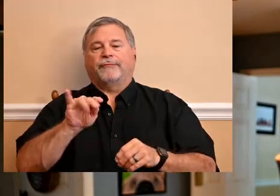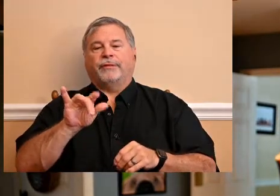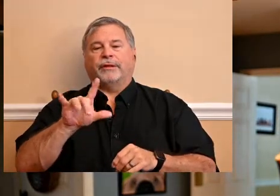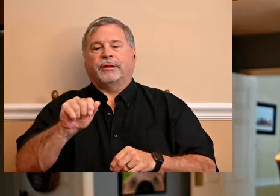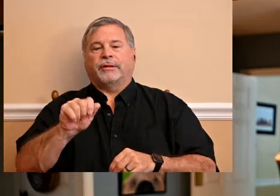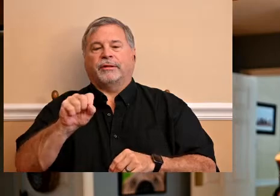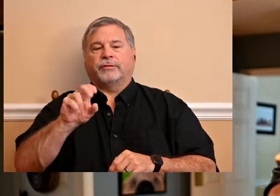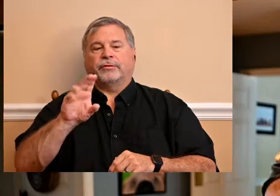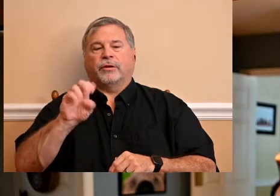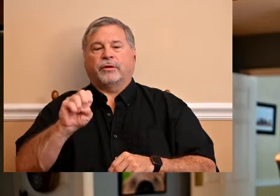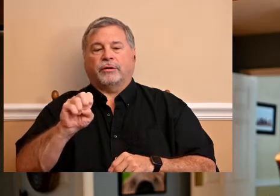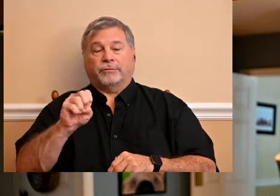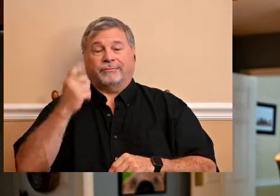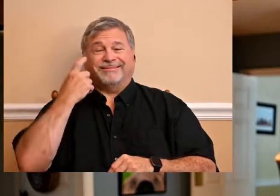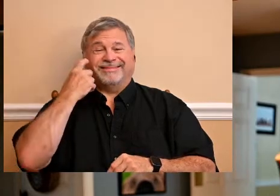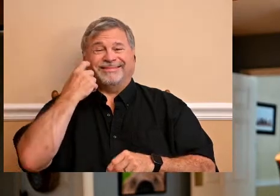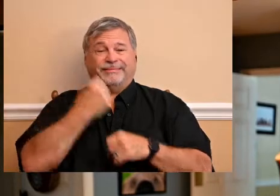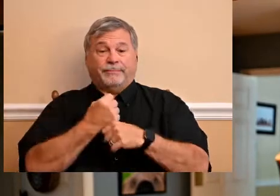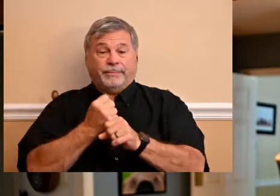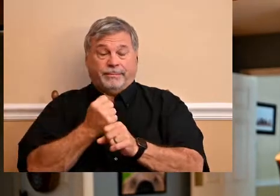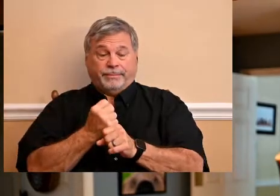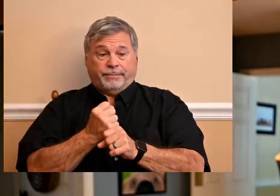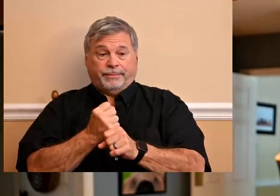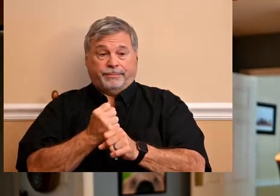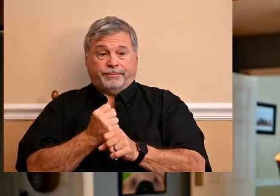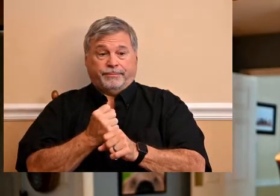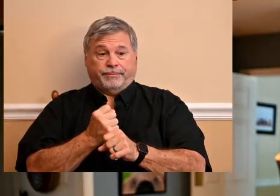And that vanilla sauce that we just made,